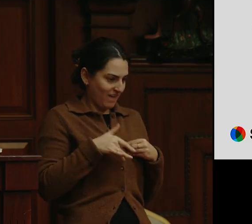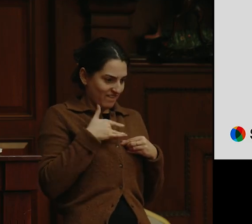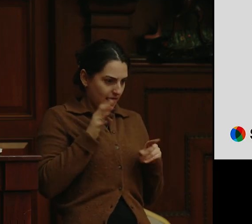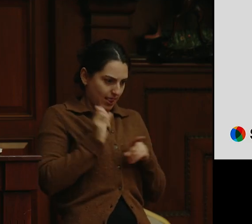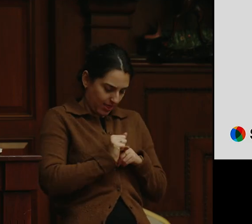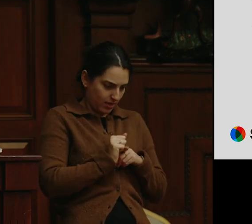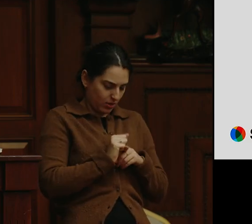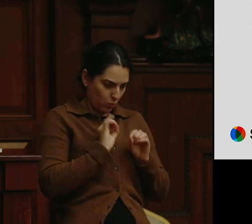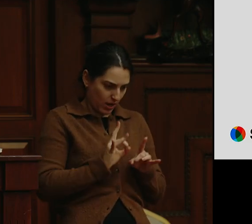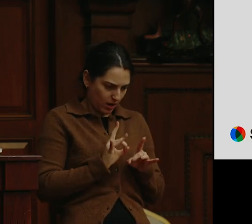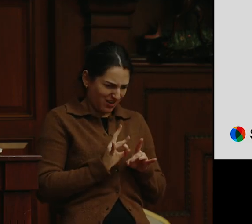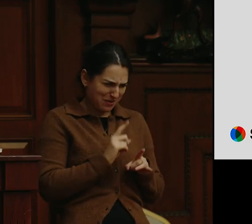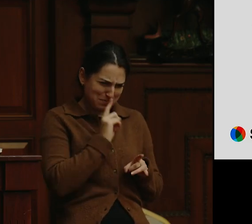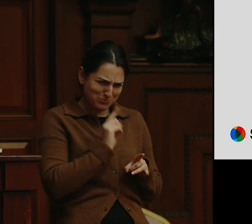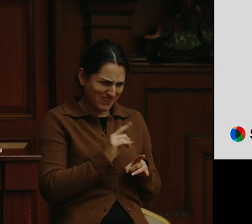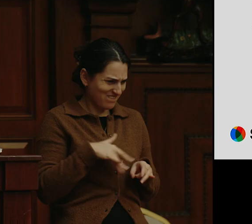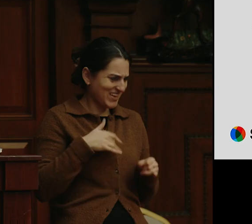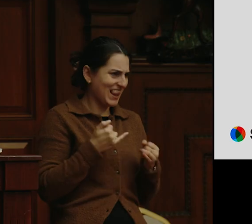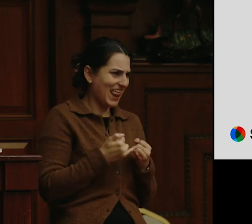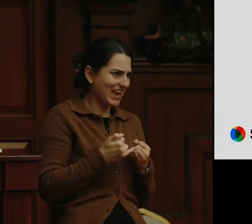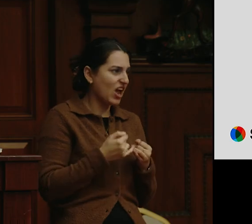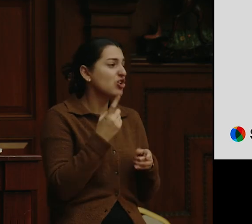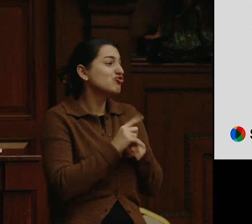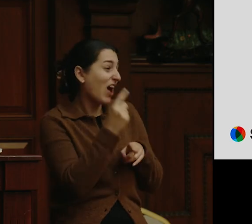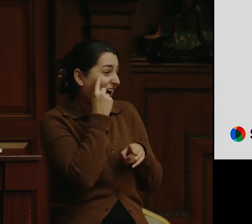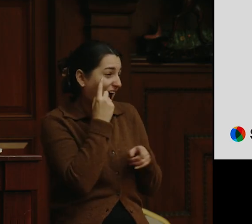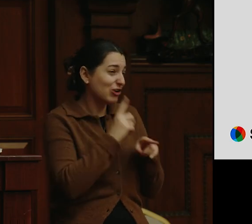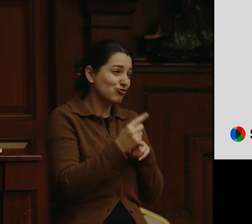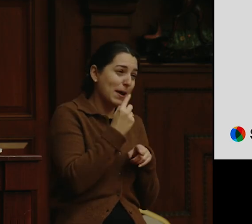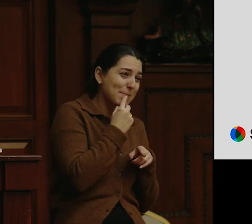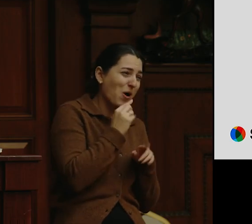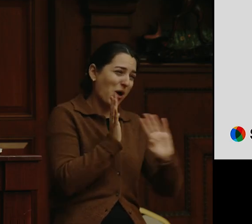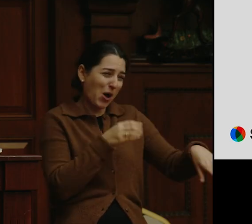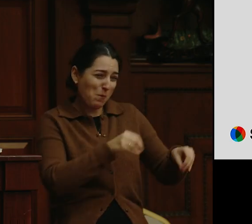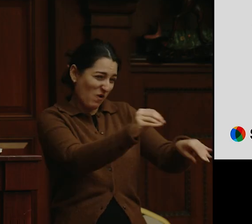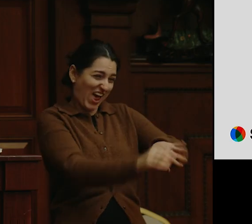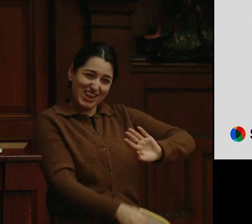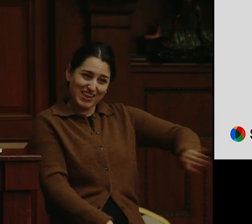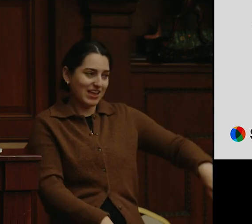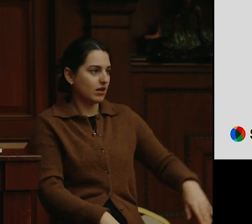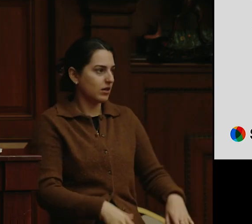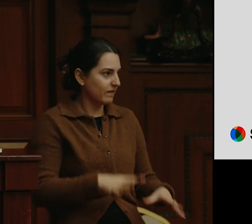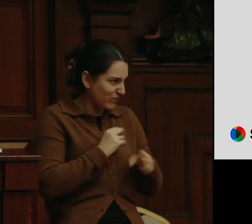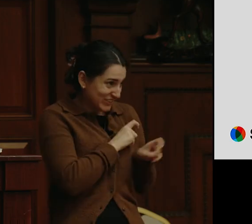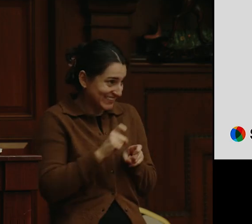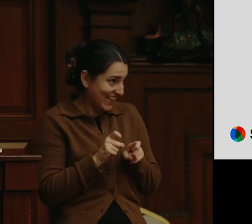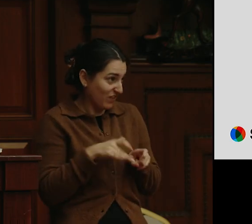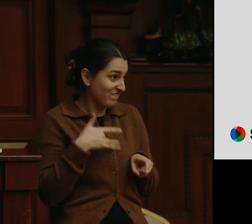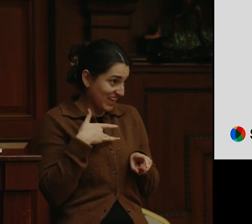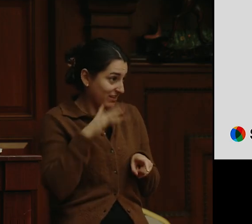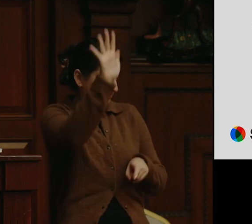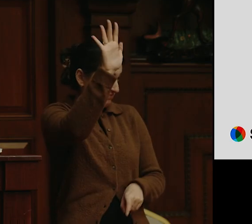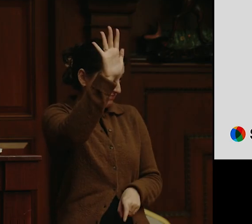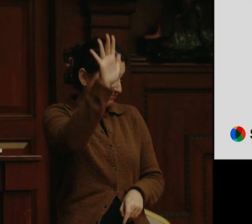your diagnosis, but it was very much parked at dry eyes, dry mouth, move on, and there was that frustration. So again, if you get